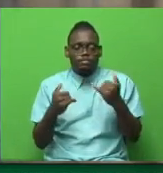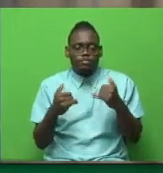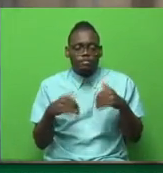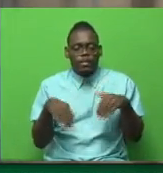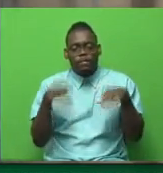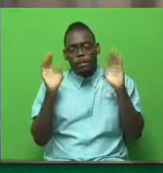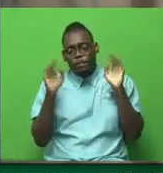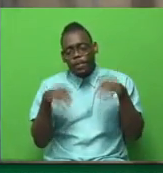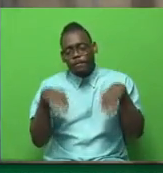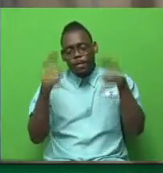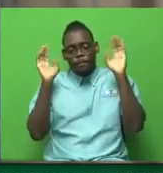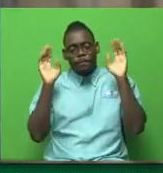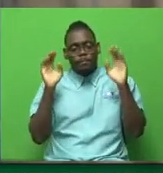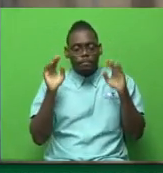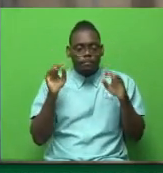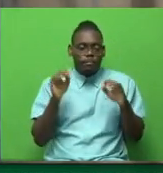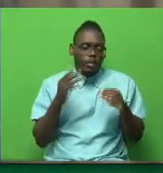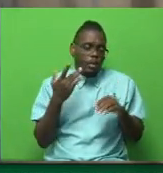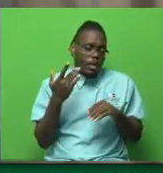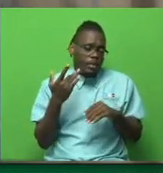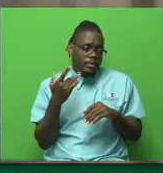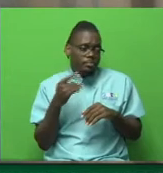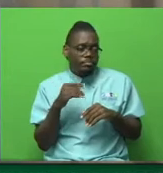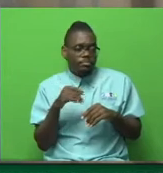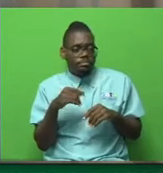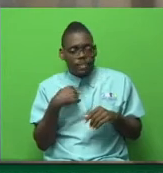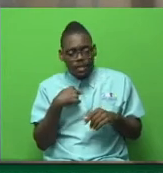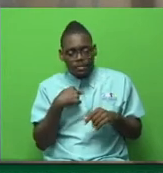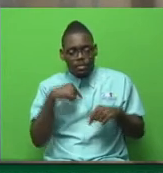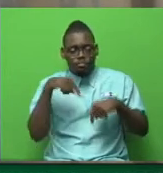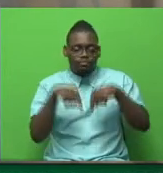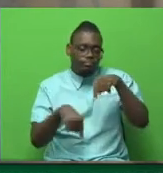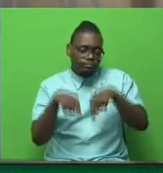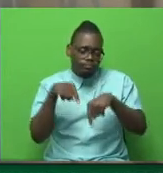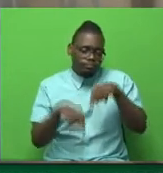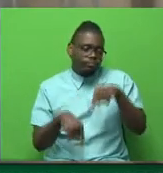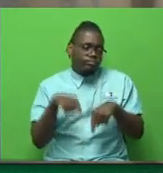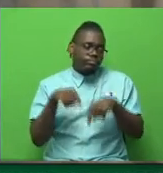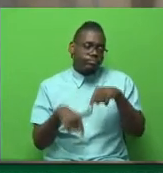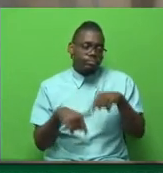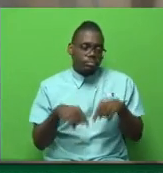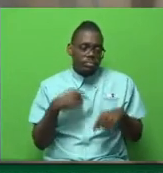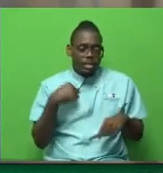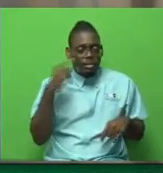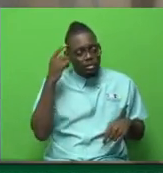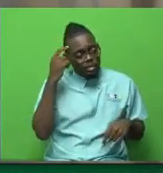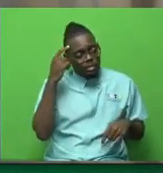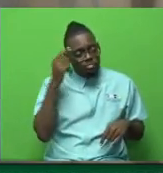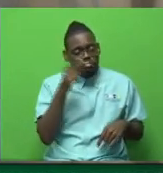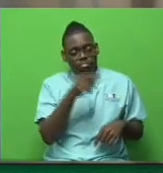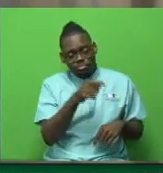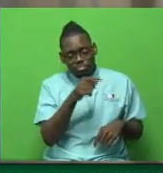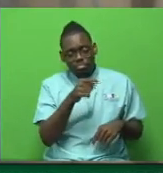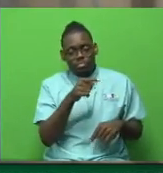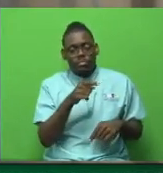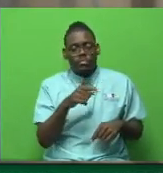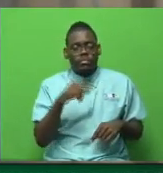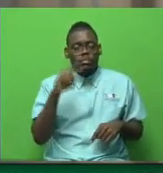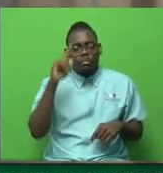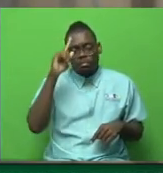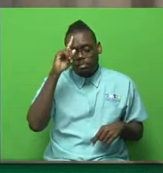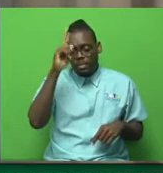I believe that the ministers made that up just like he's made up so many other numbers some of which I will proved just now